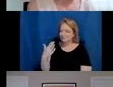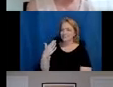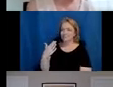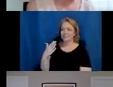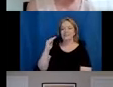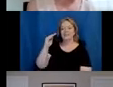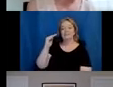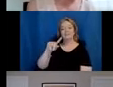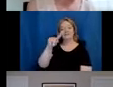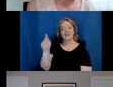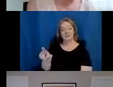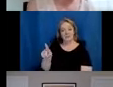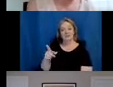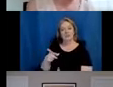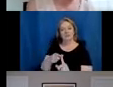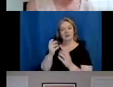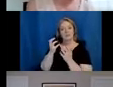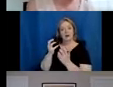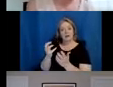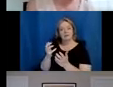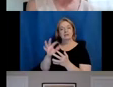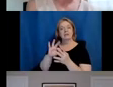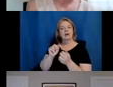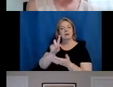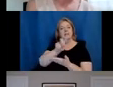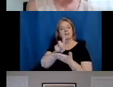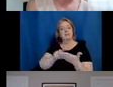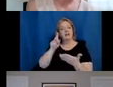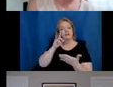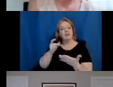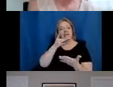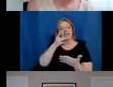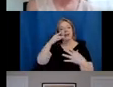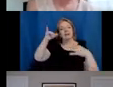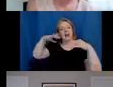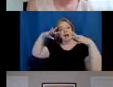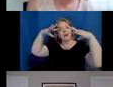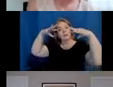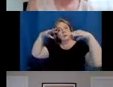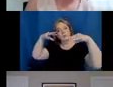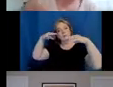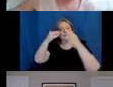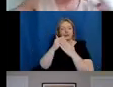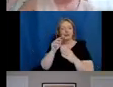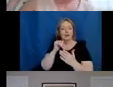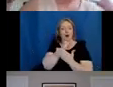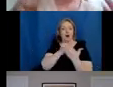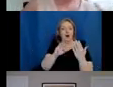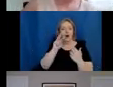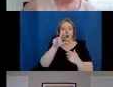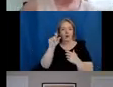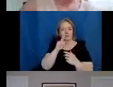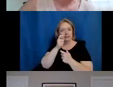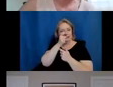A question from the audience about the design for the soft lighting around the art walls. It's a really interesting feature of